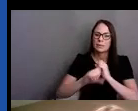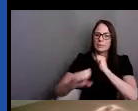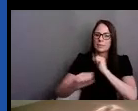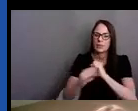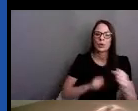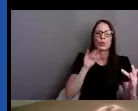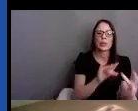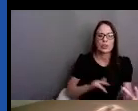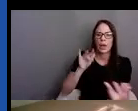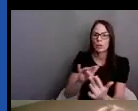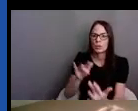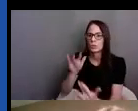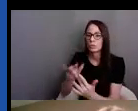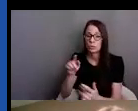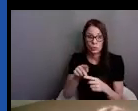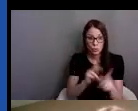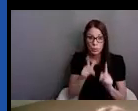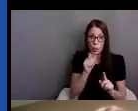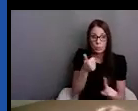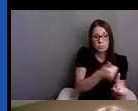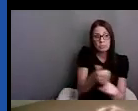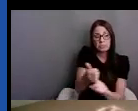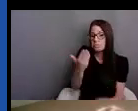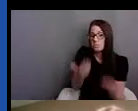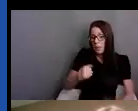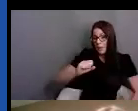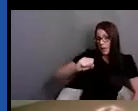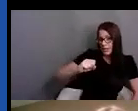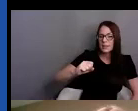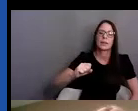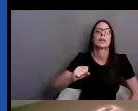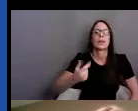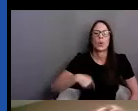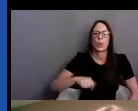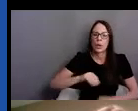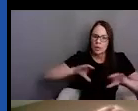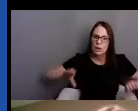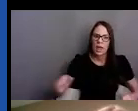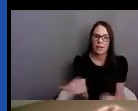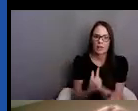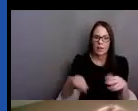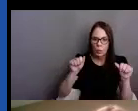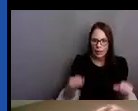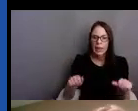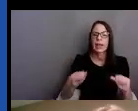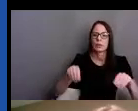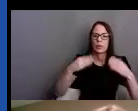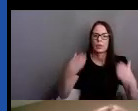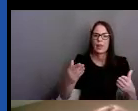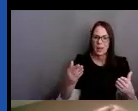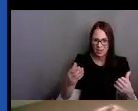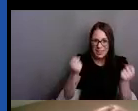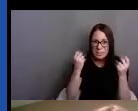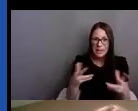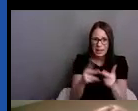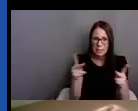who might be hesitant. And we are really doing everything that we can to provide as many places where folks can